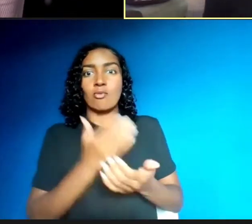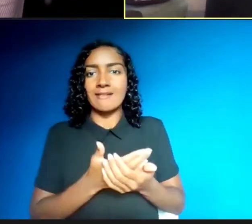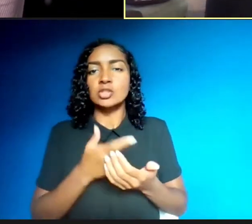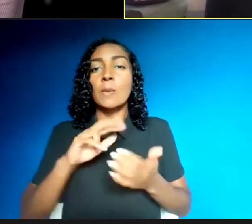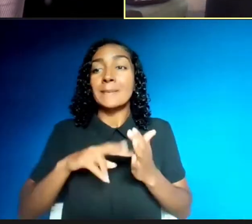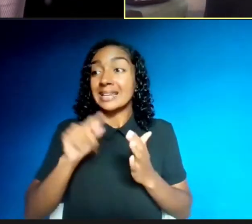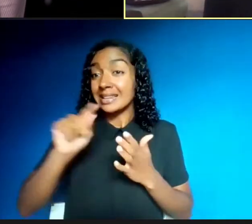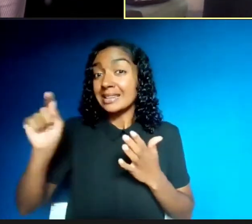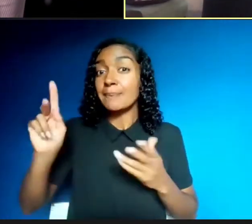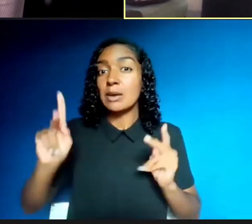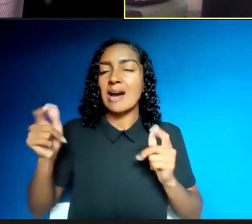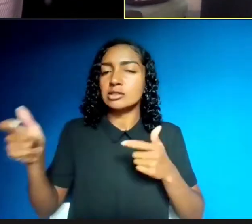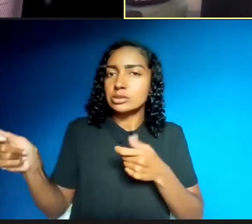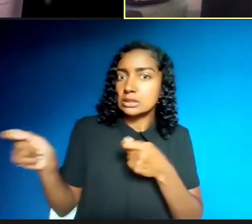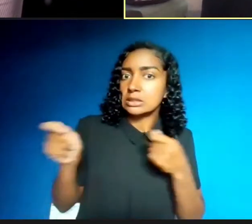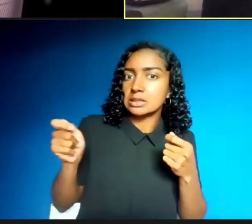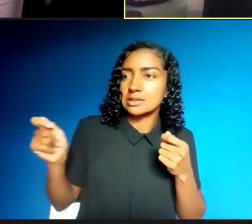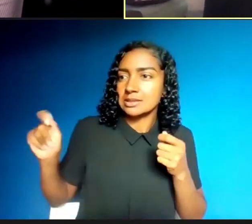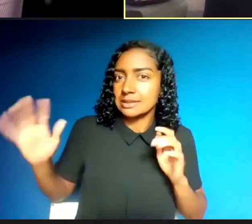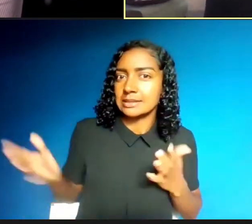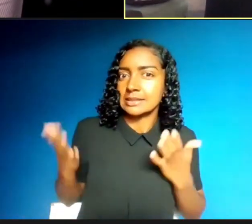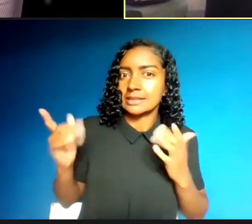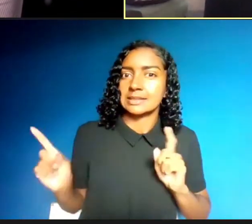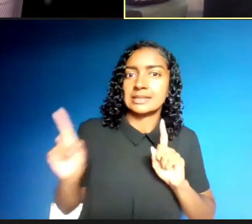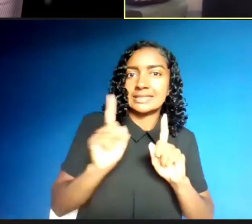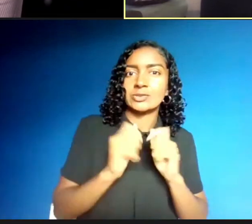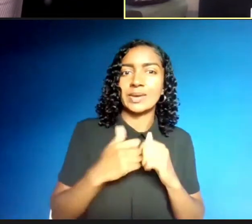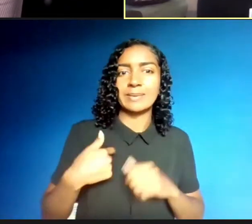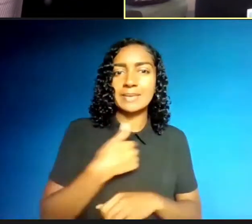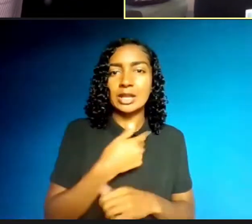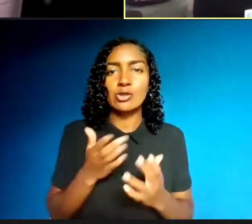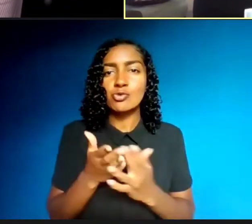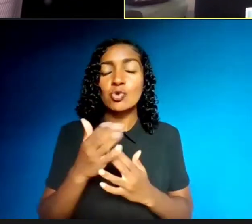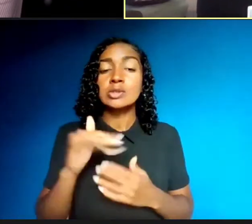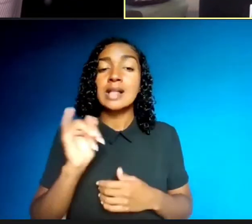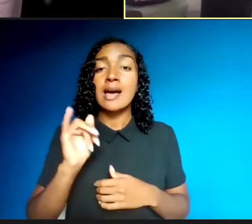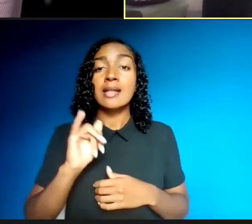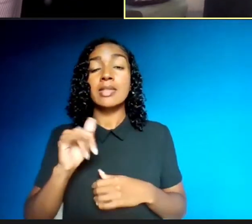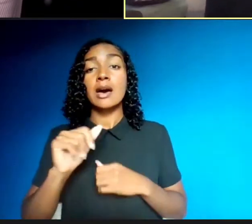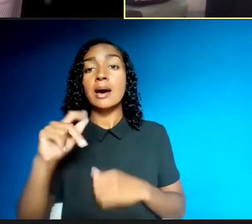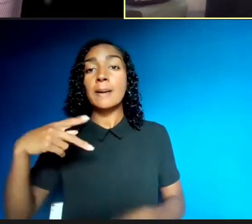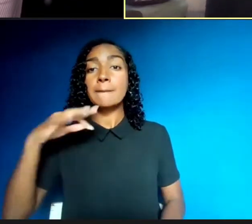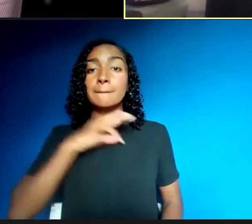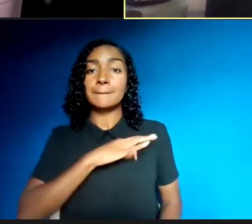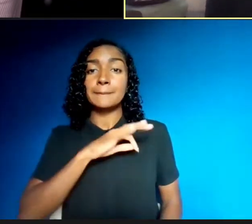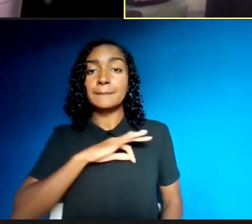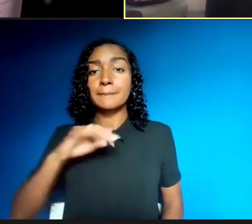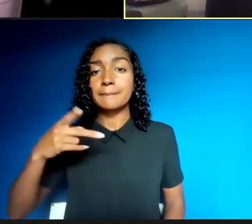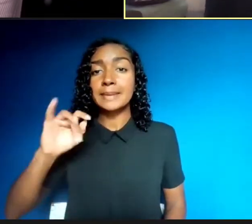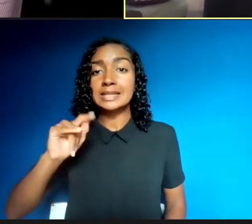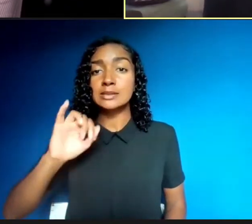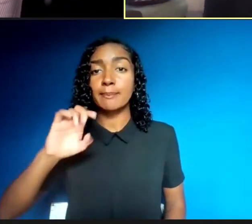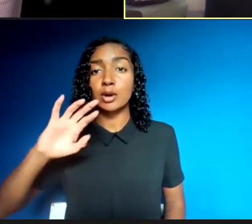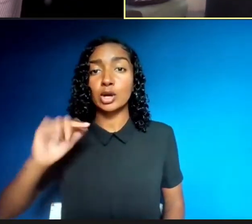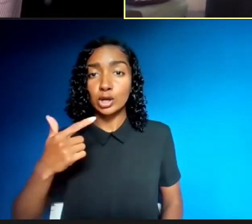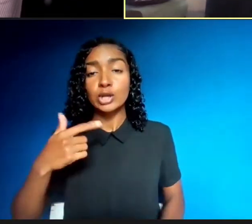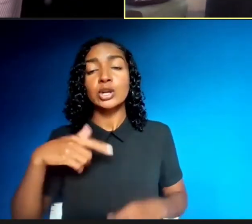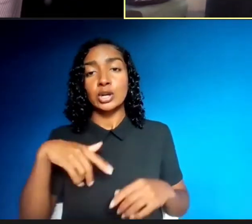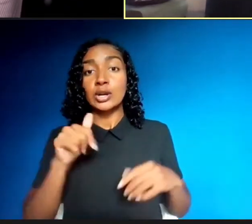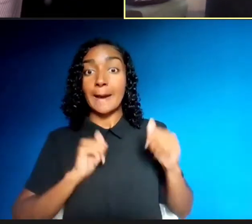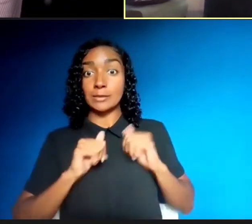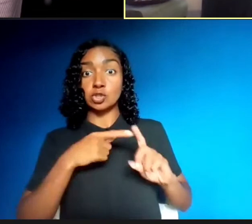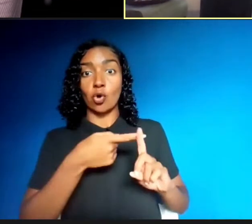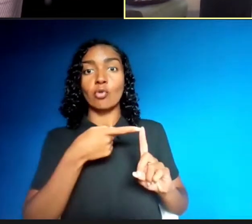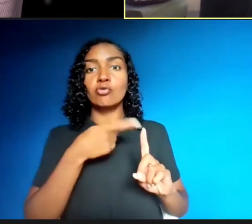key. And that's why in the Pittsburgh episode of United Shades of America, I talk about like Oprah